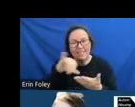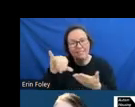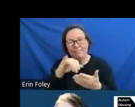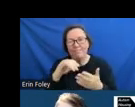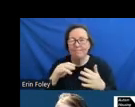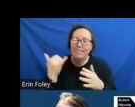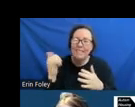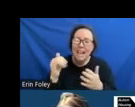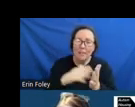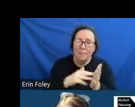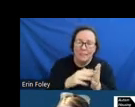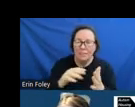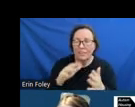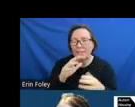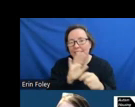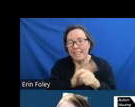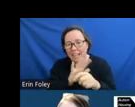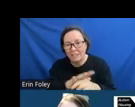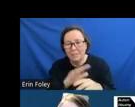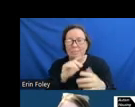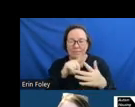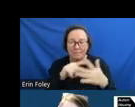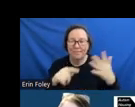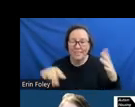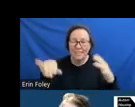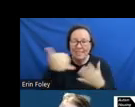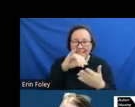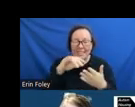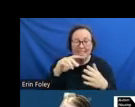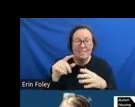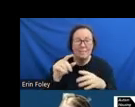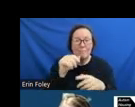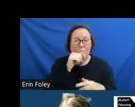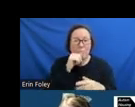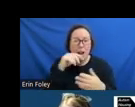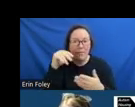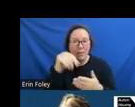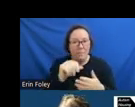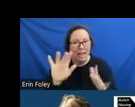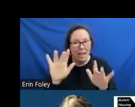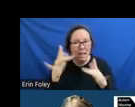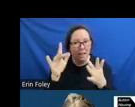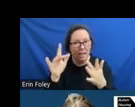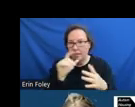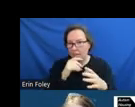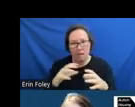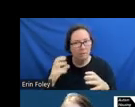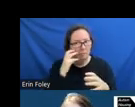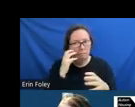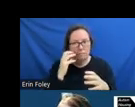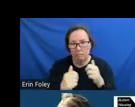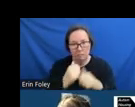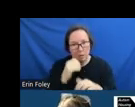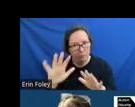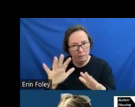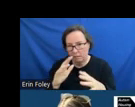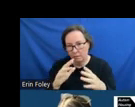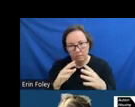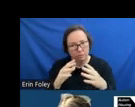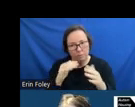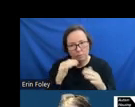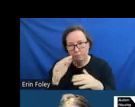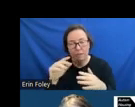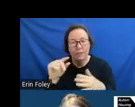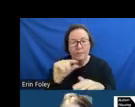want to go light on these if we can. And then finally, we cap our sandwich off with unpaid support from family and